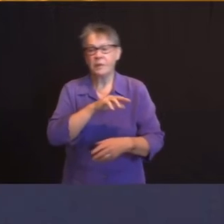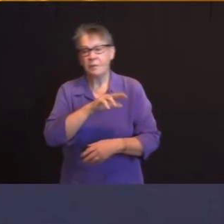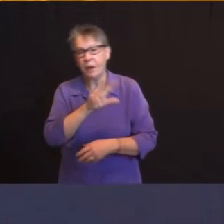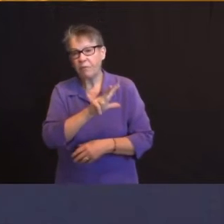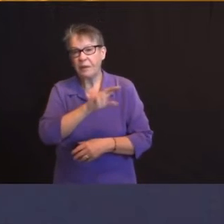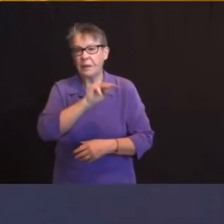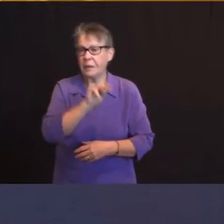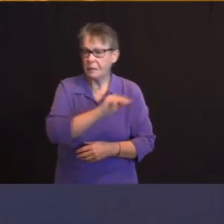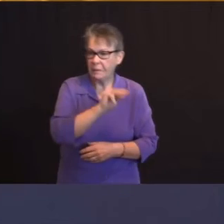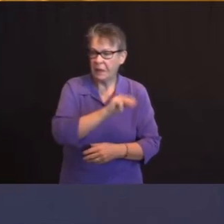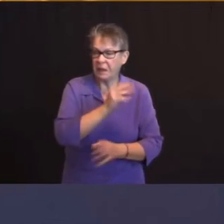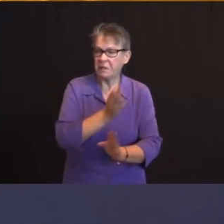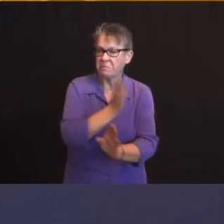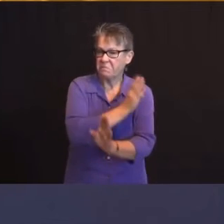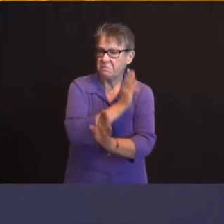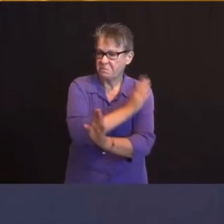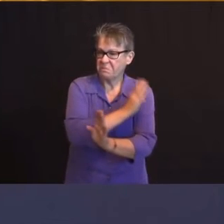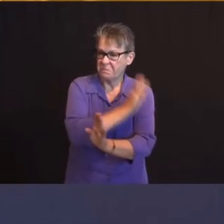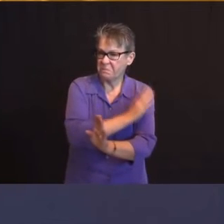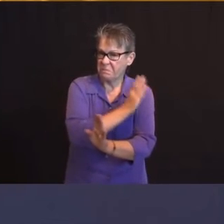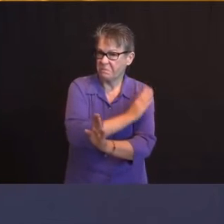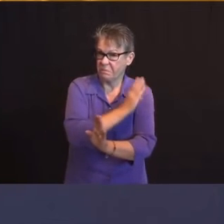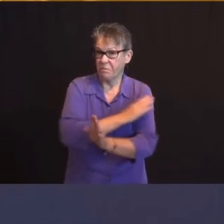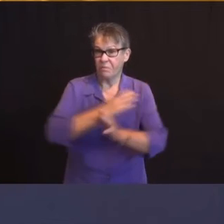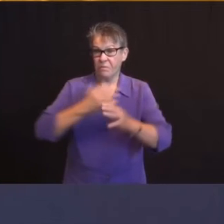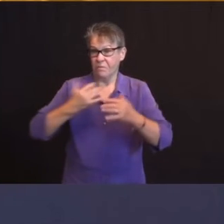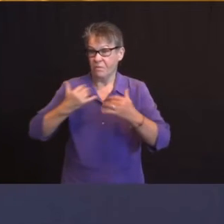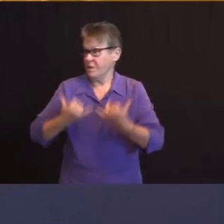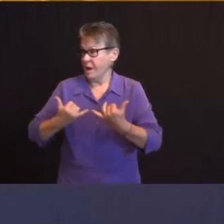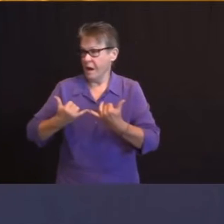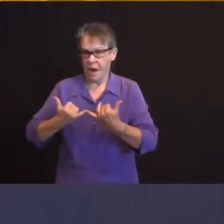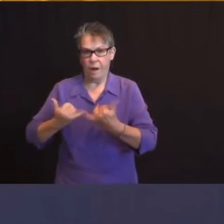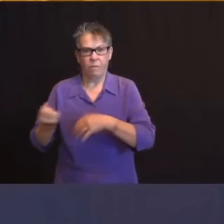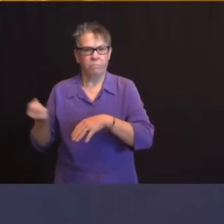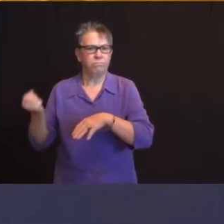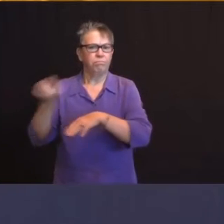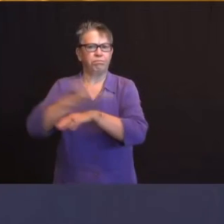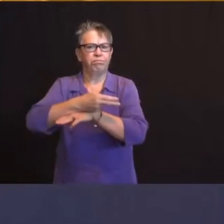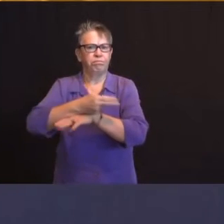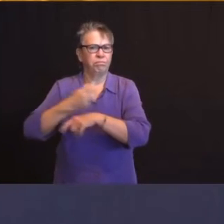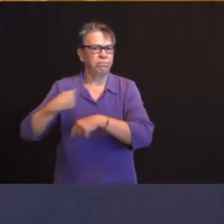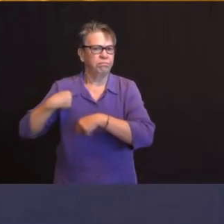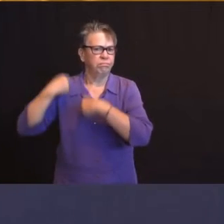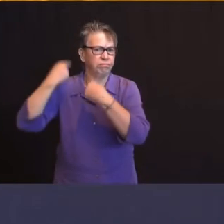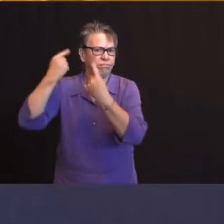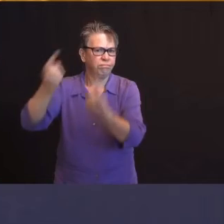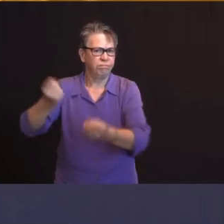not only was the record broken, it was